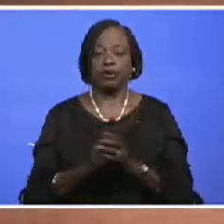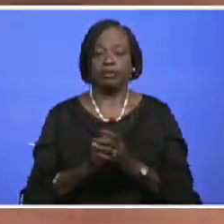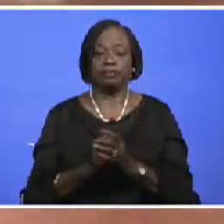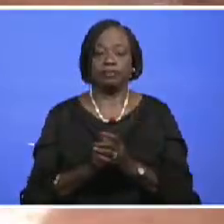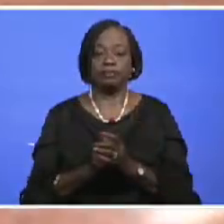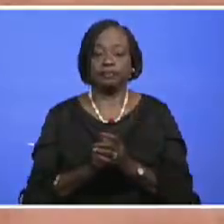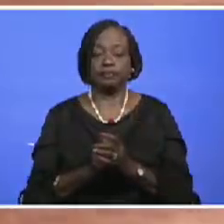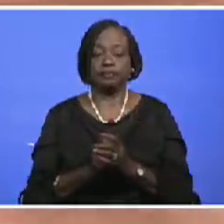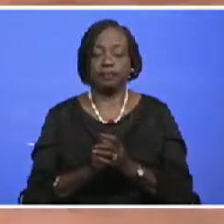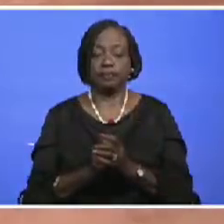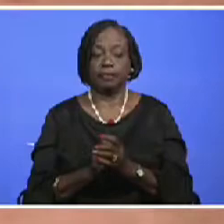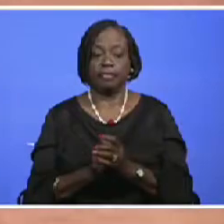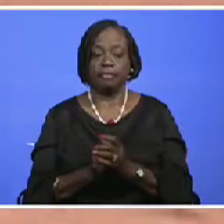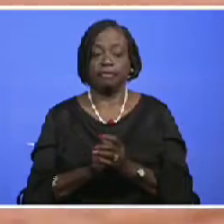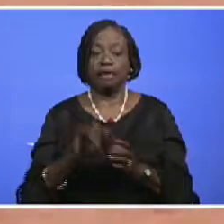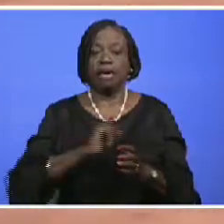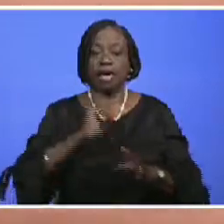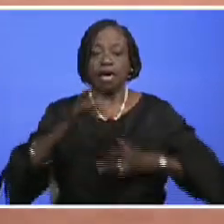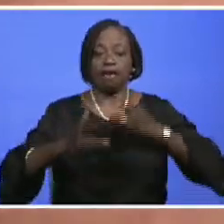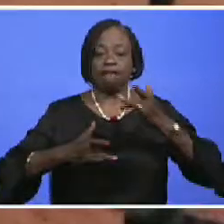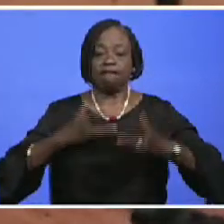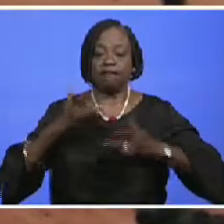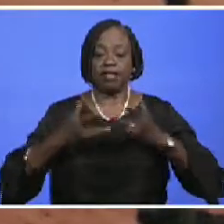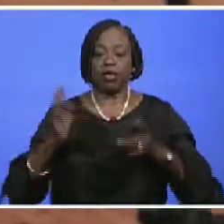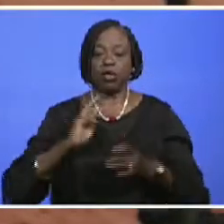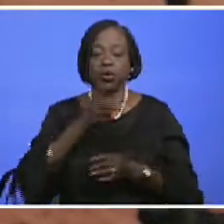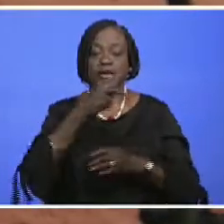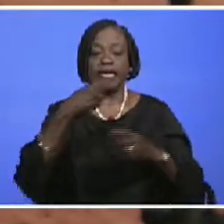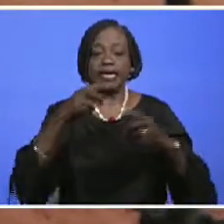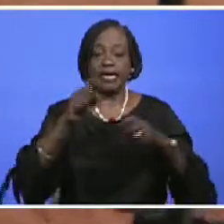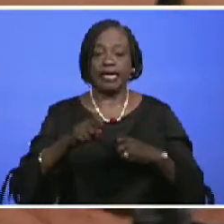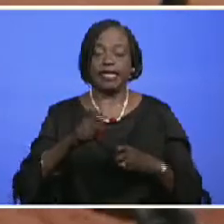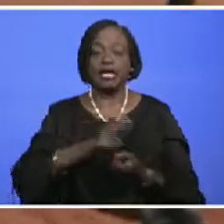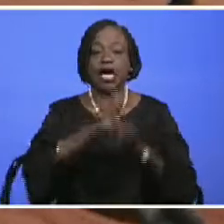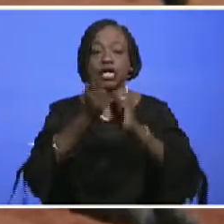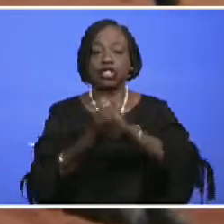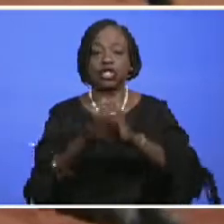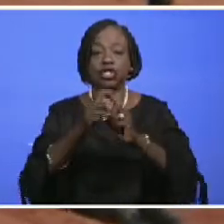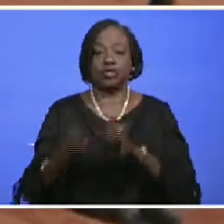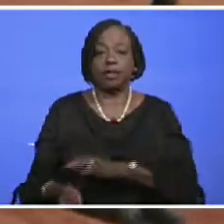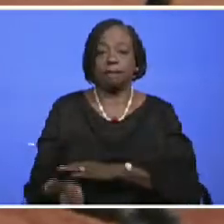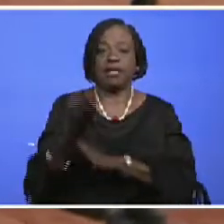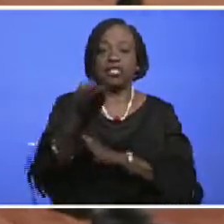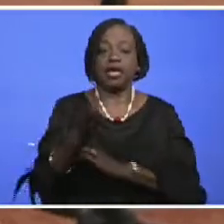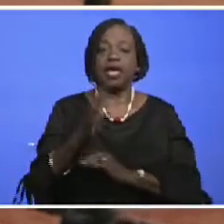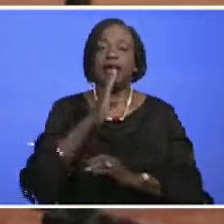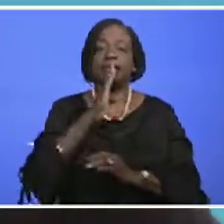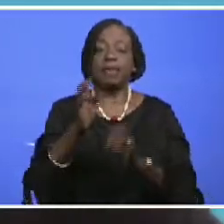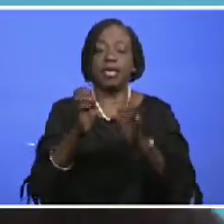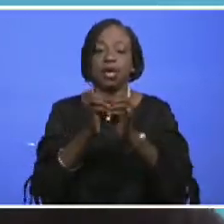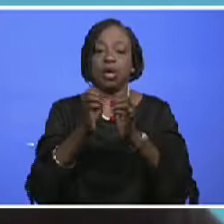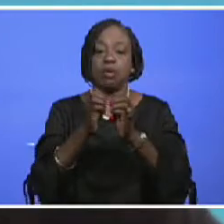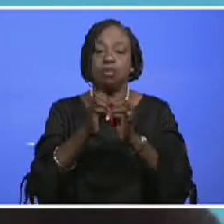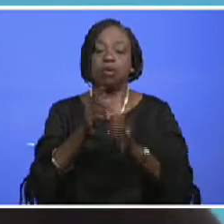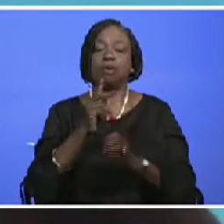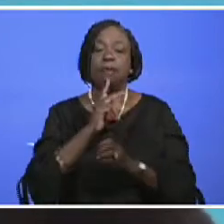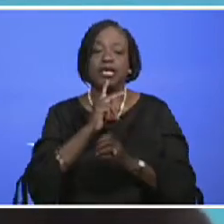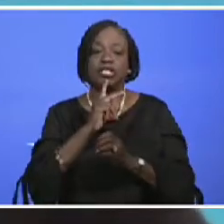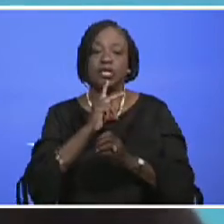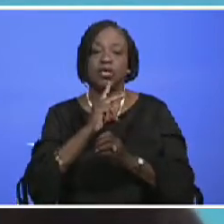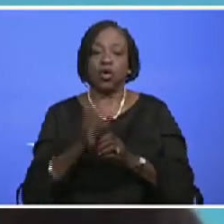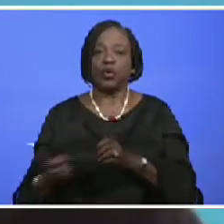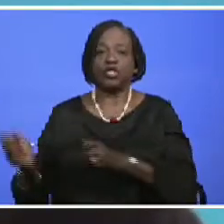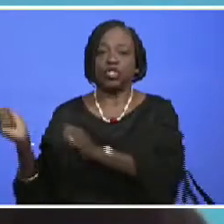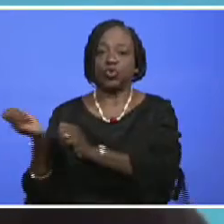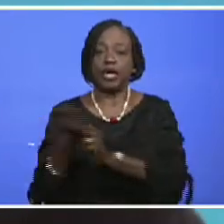Well, to be honest, I really just feel that we need to, you know, adjust to the pitching and be a little more patient. We swing it at more rises than anything